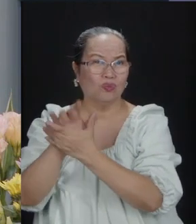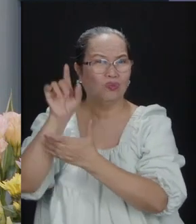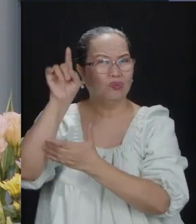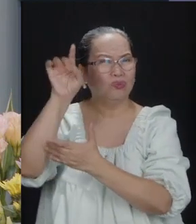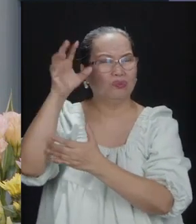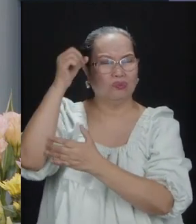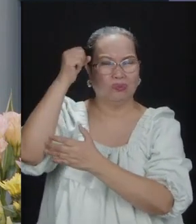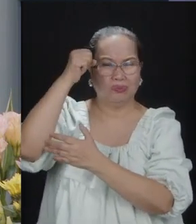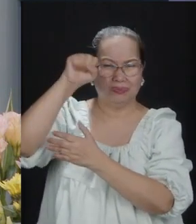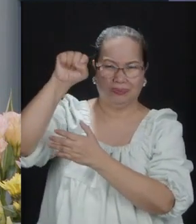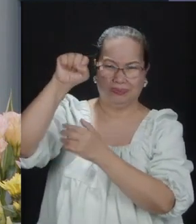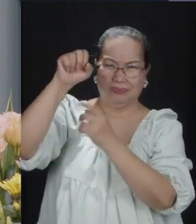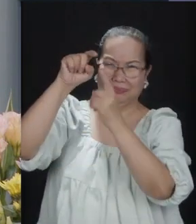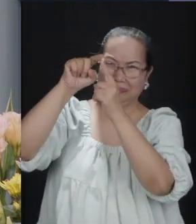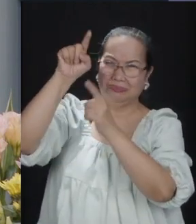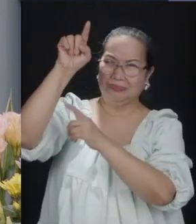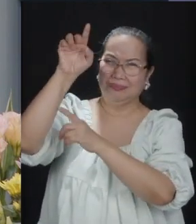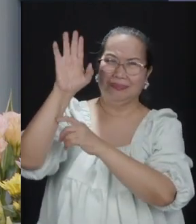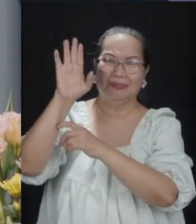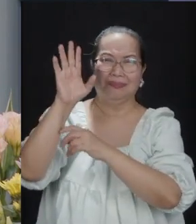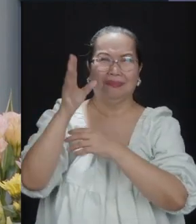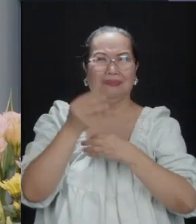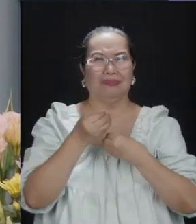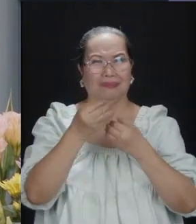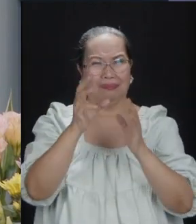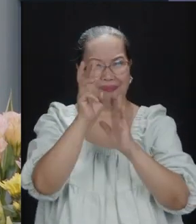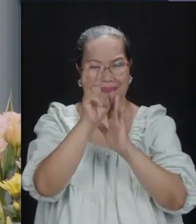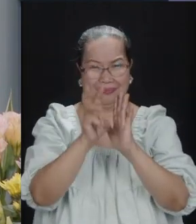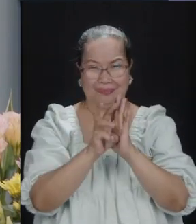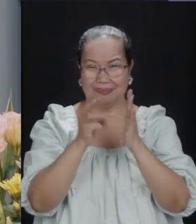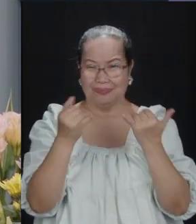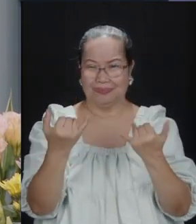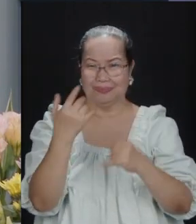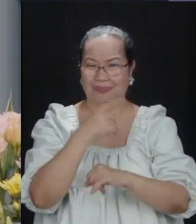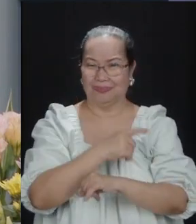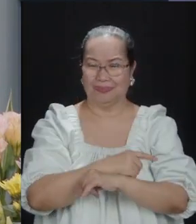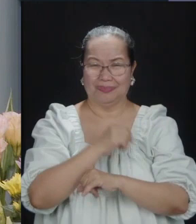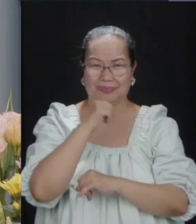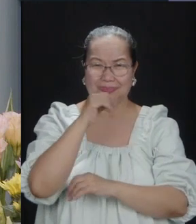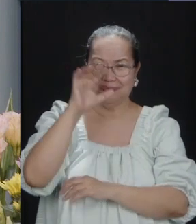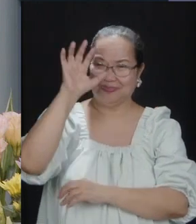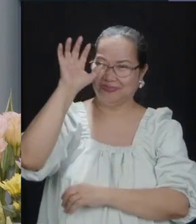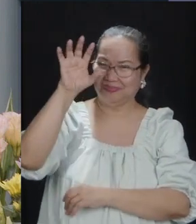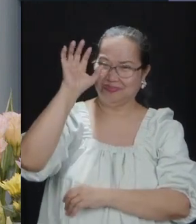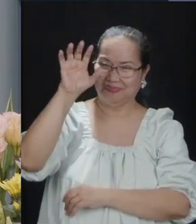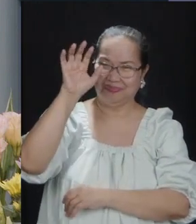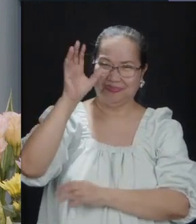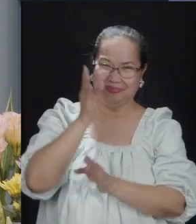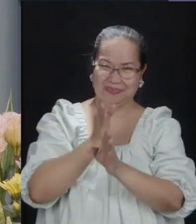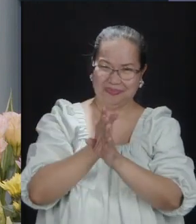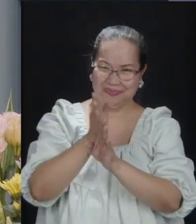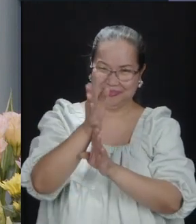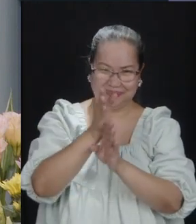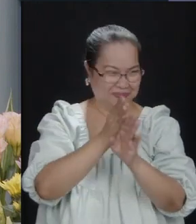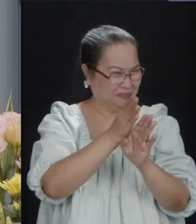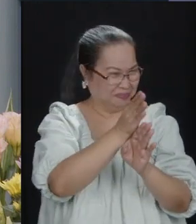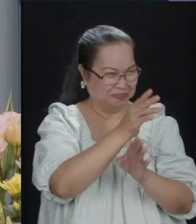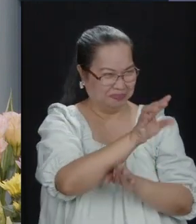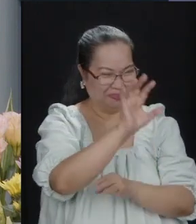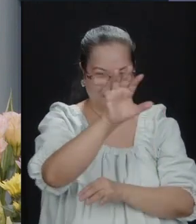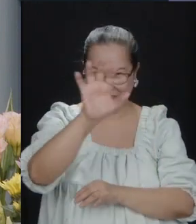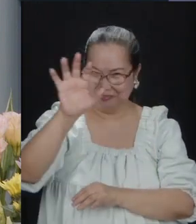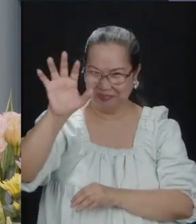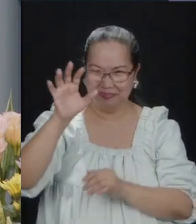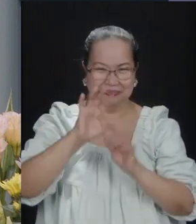will. Now today, some men, this is not a sermon directed at you, but I'm